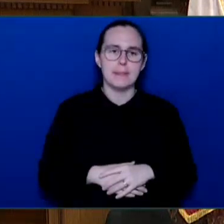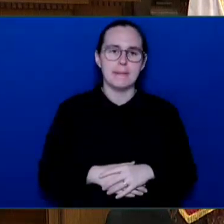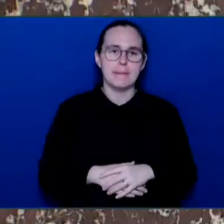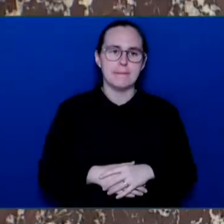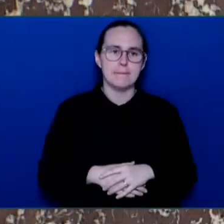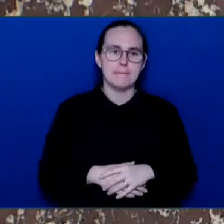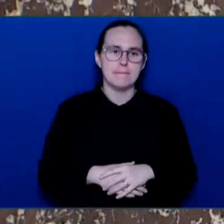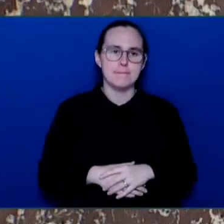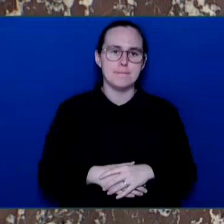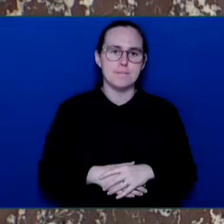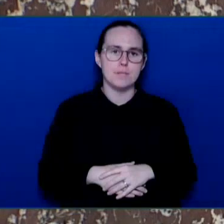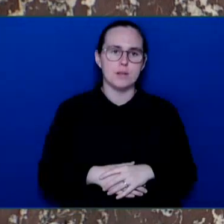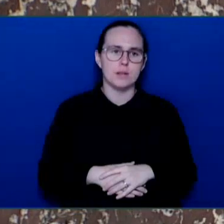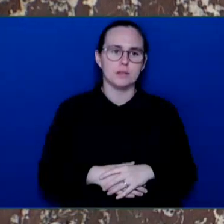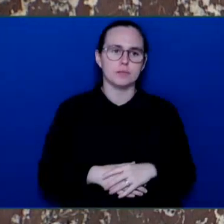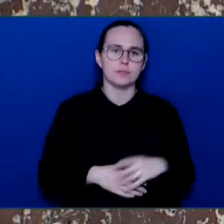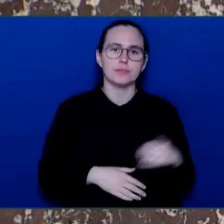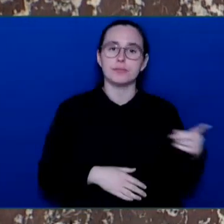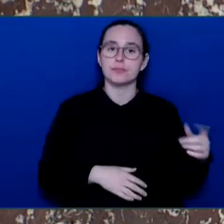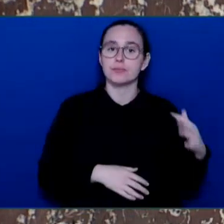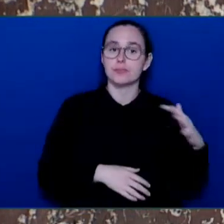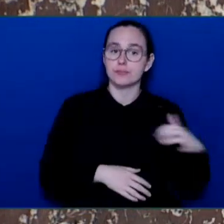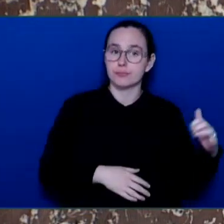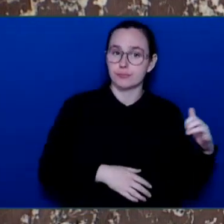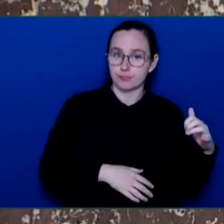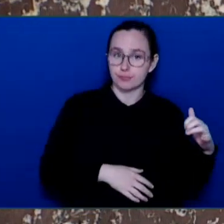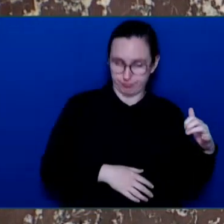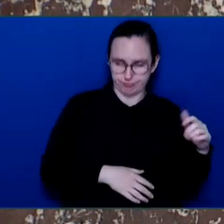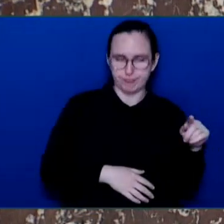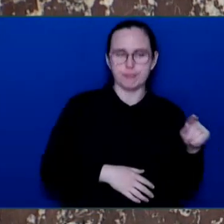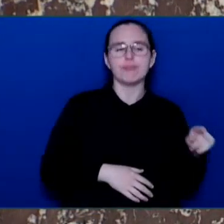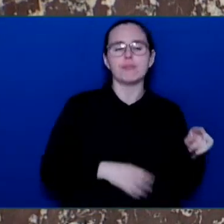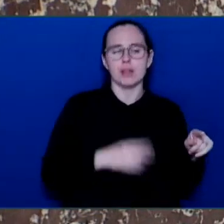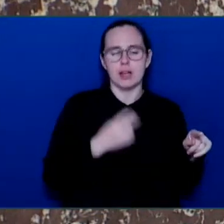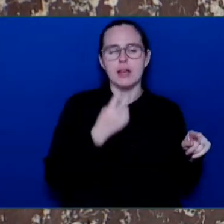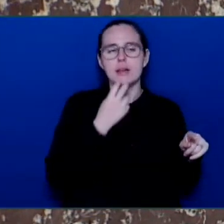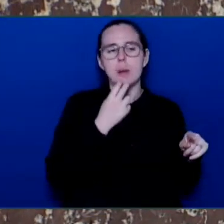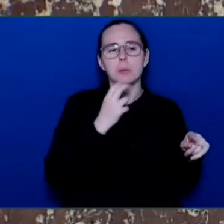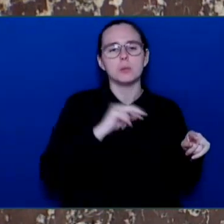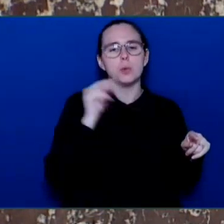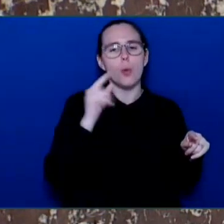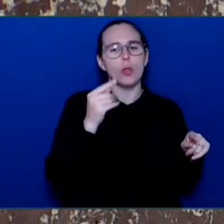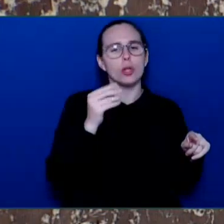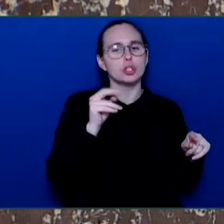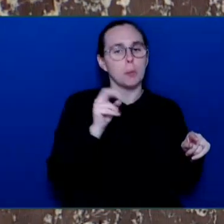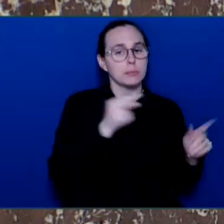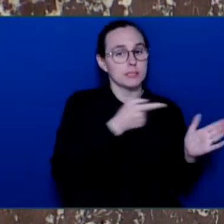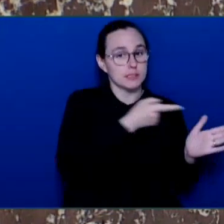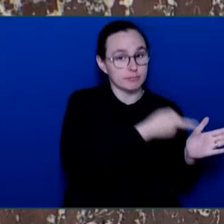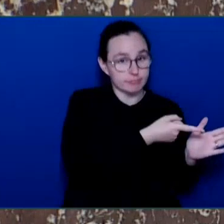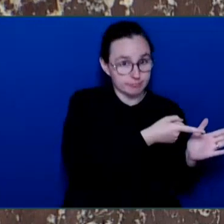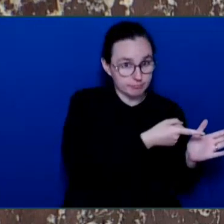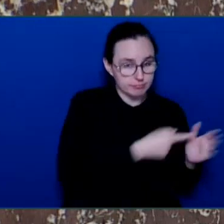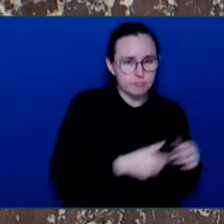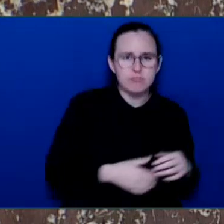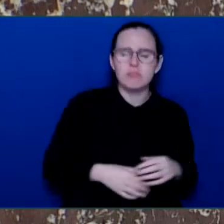on government's own documents, that the NDP Clean BC scheme is a financial disaster that will be